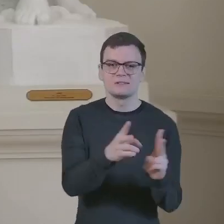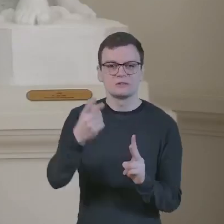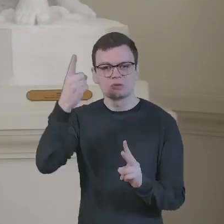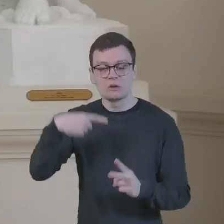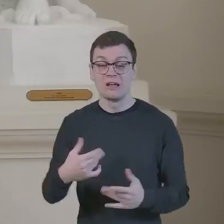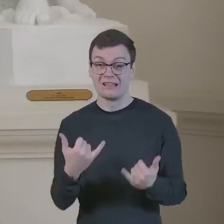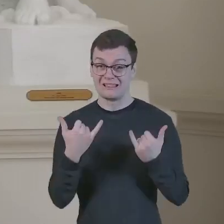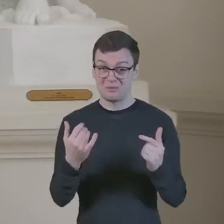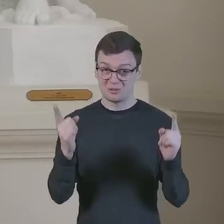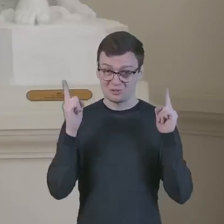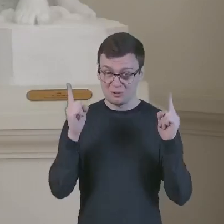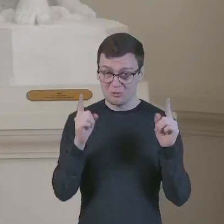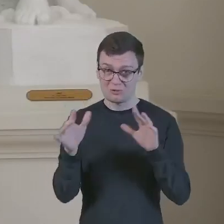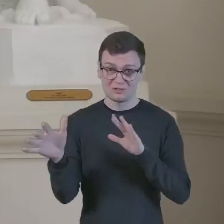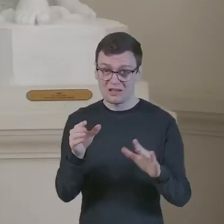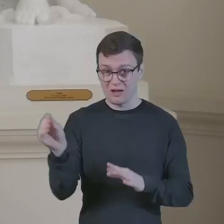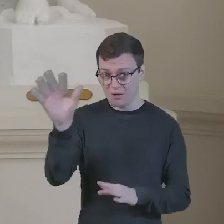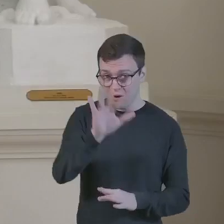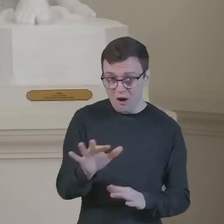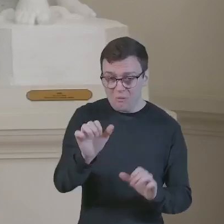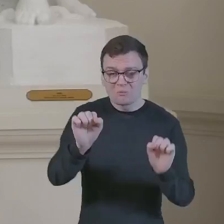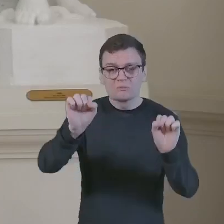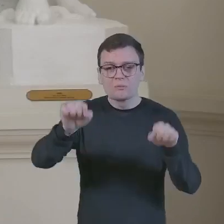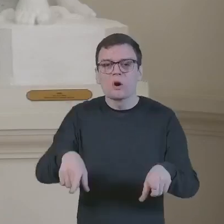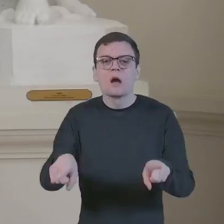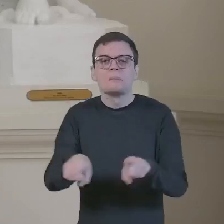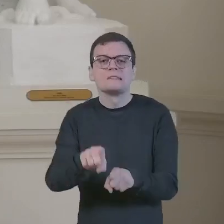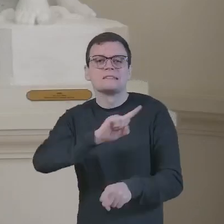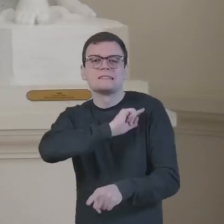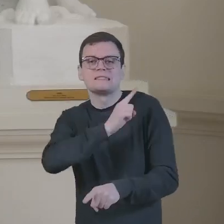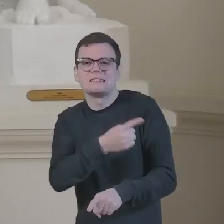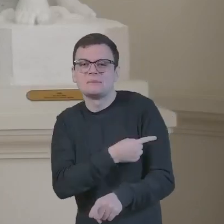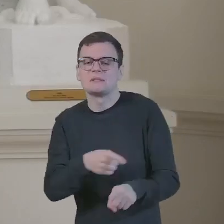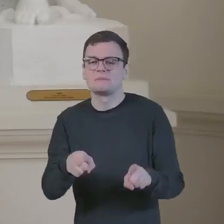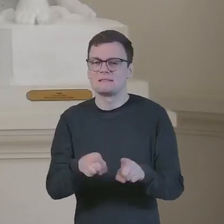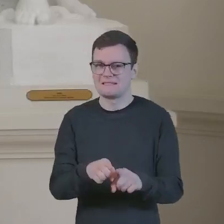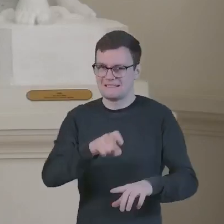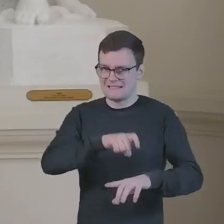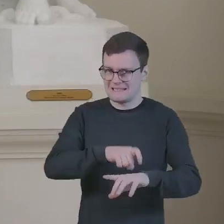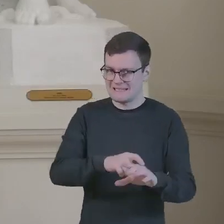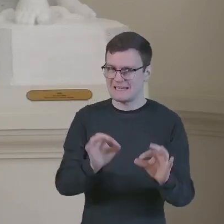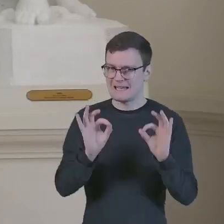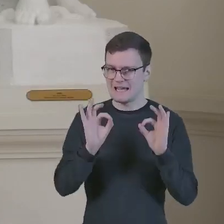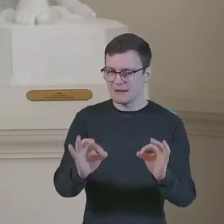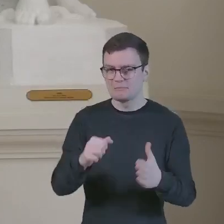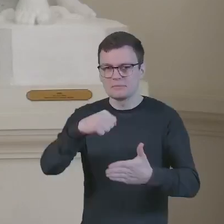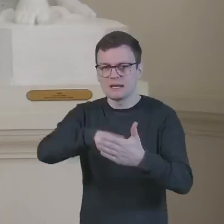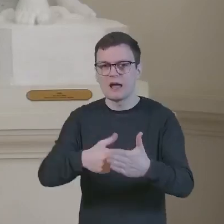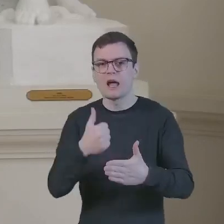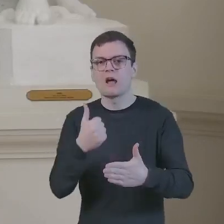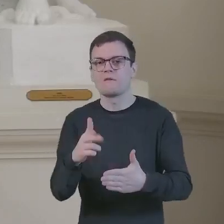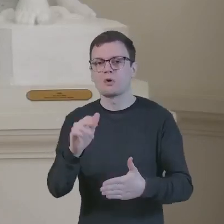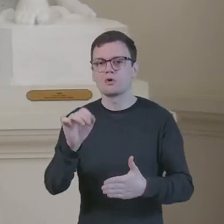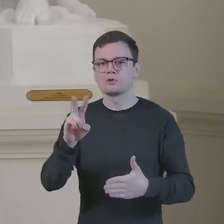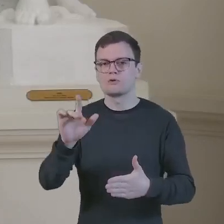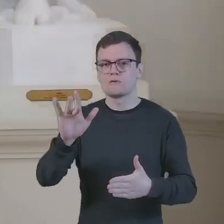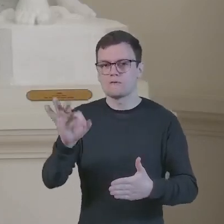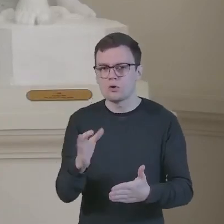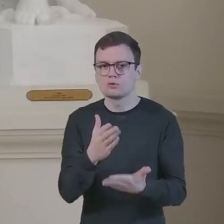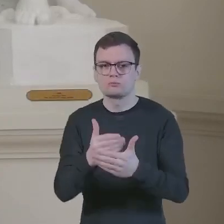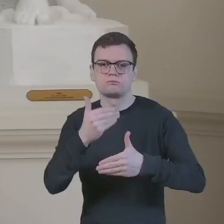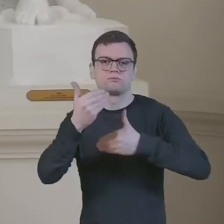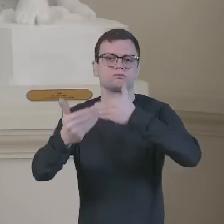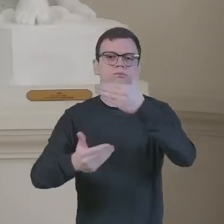security situation in Europe should serve as a strong and timely reason to push Kosovo forward on its Euro-Atlantic